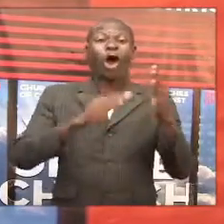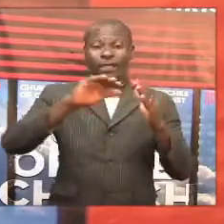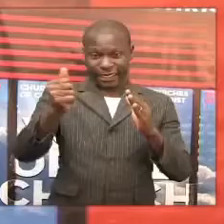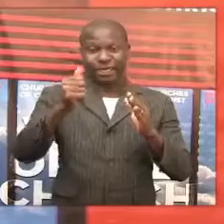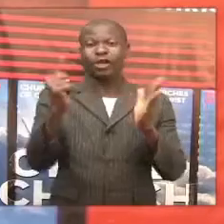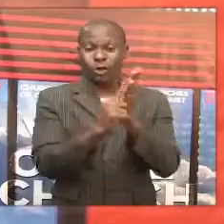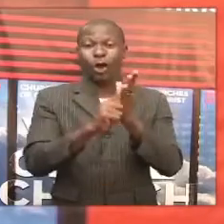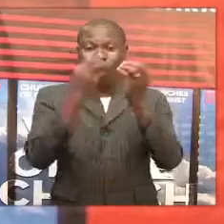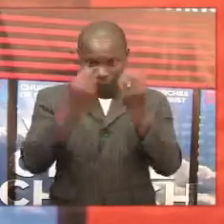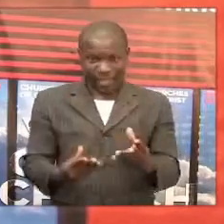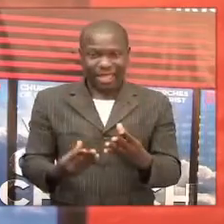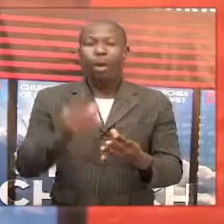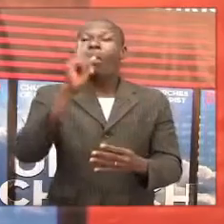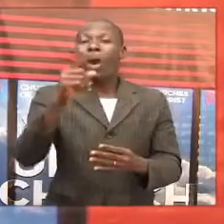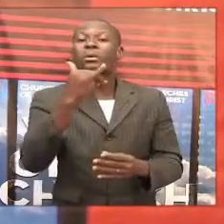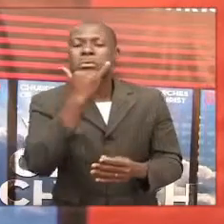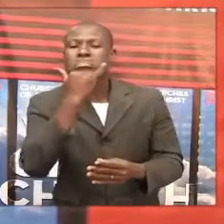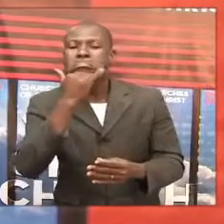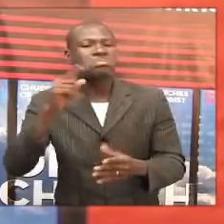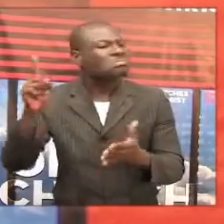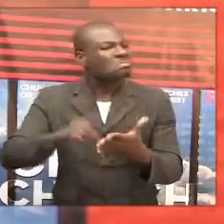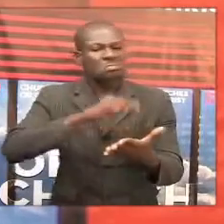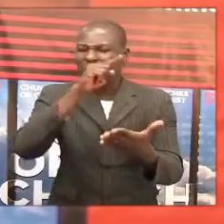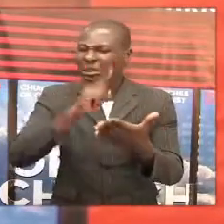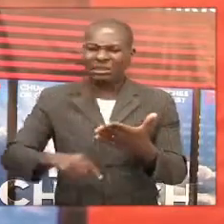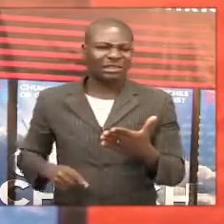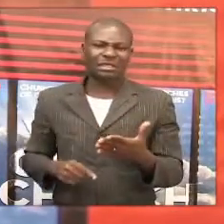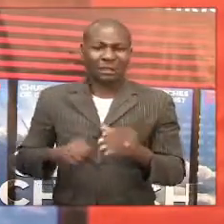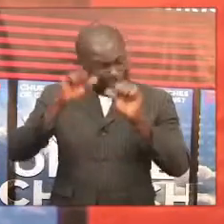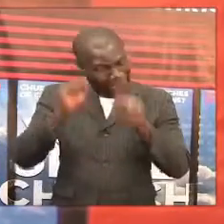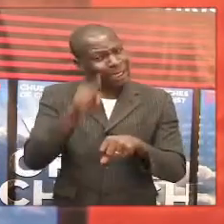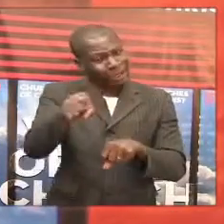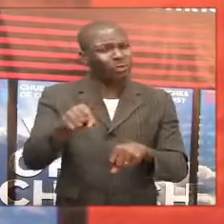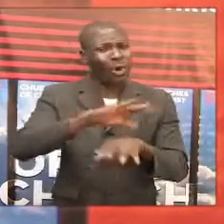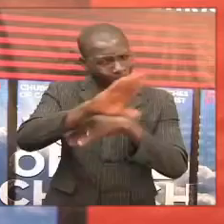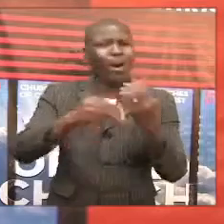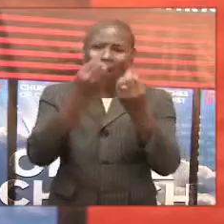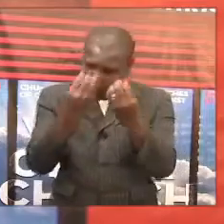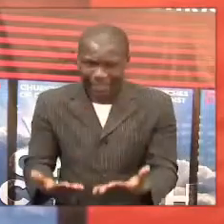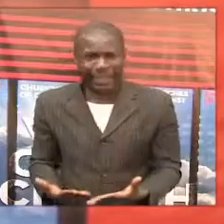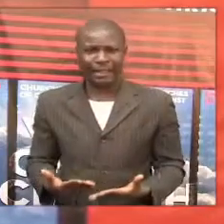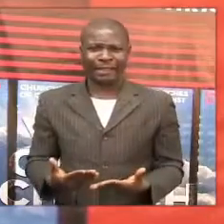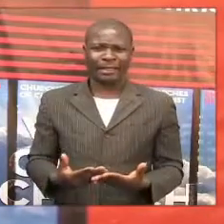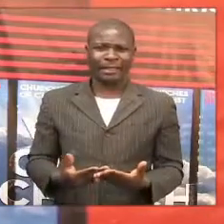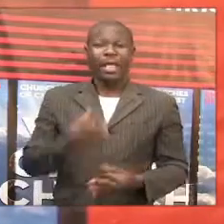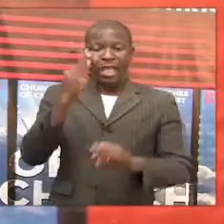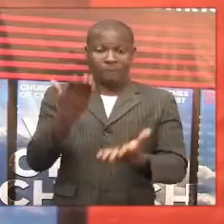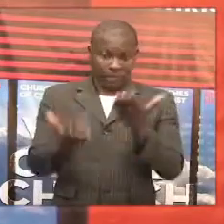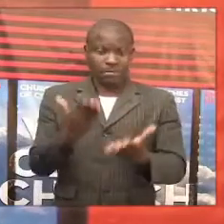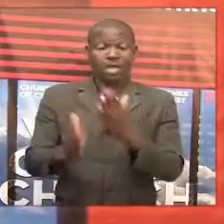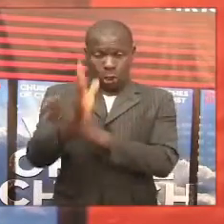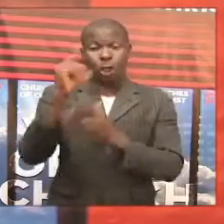ready for. And I mean, besides, sir, wow, so cross on me, madam. And you can go from Randy and find a sank at 10. Now, numpa, I can over 29.